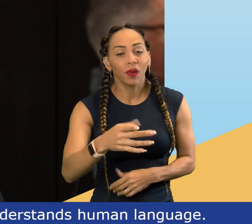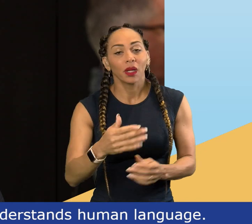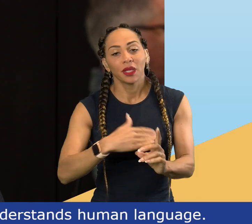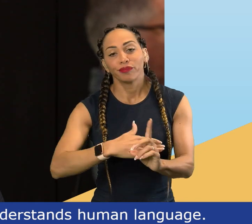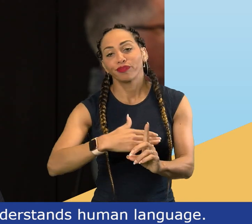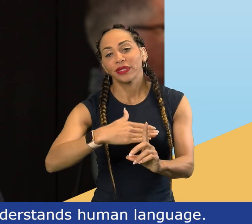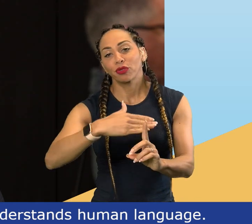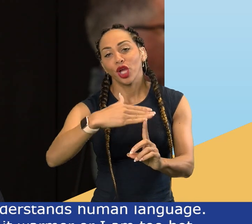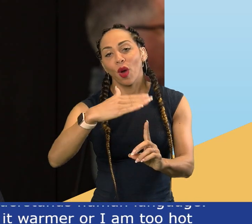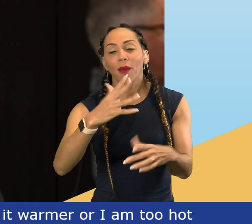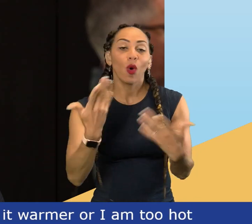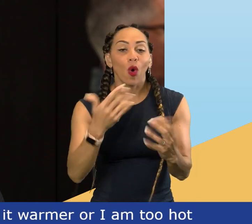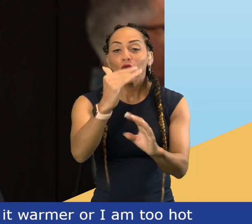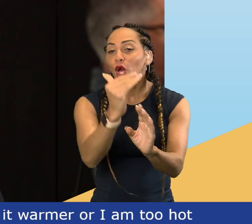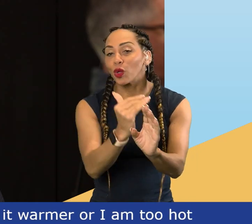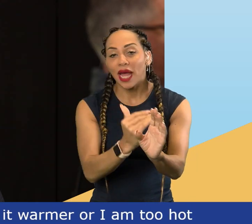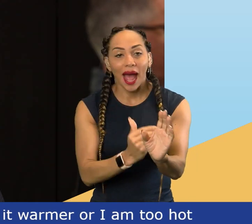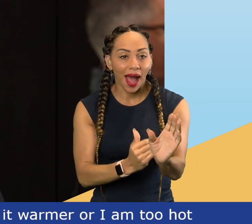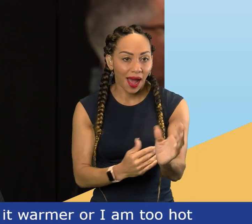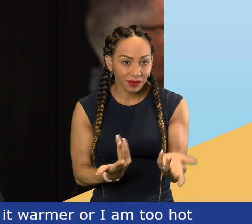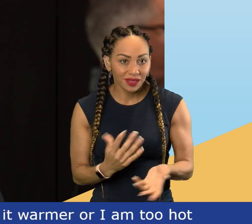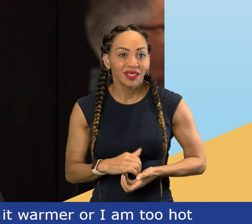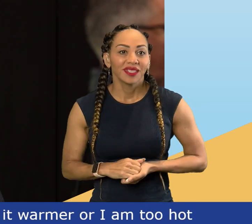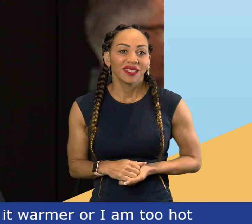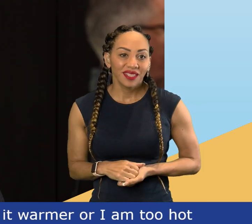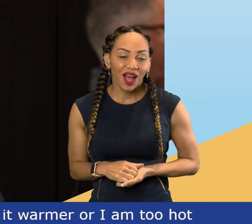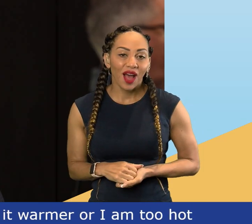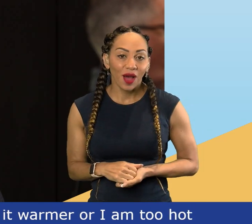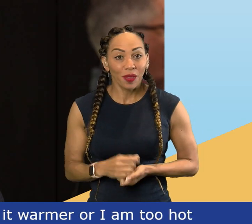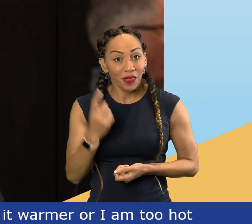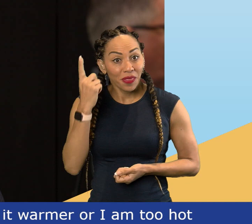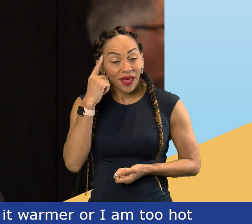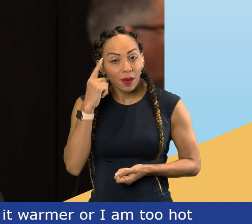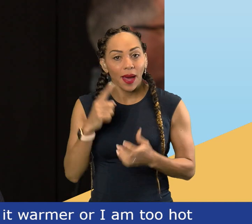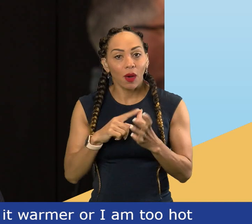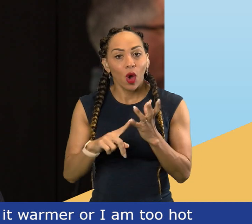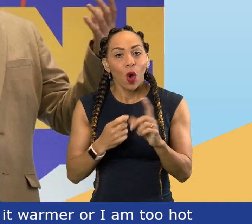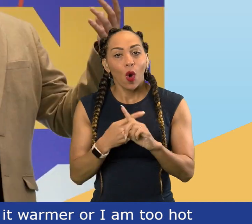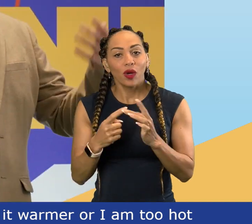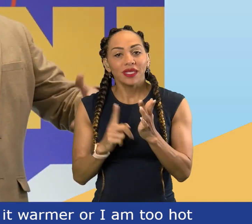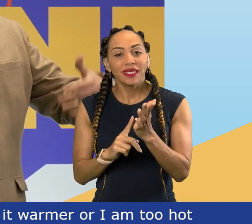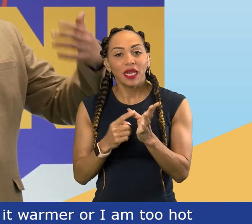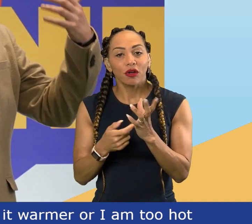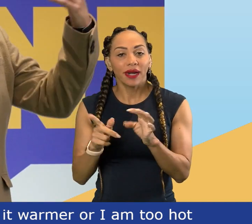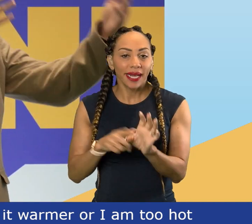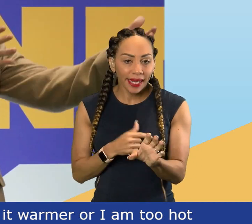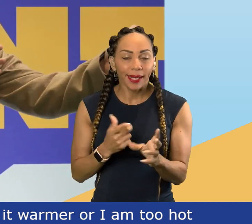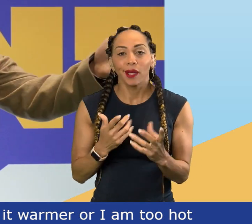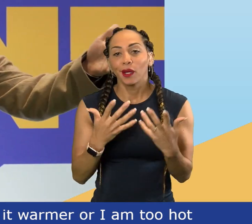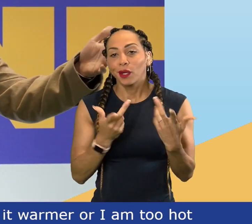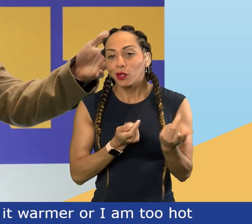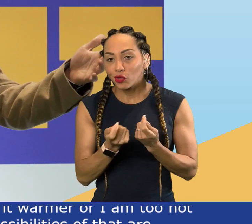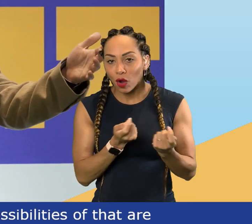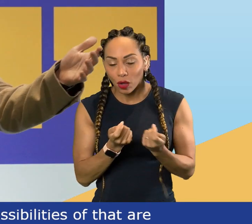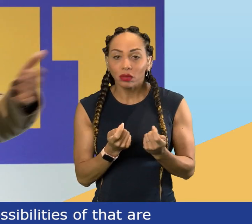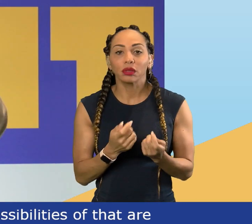know, the possibilities of that are particularly interesting when you think of auxiliary controls, as Steve mentioned. Manufacturers are putting more and more controls